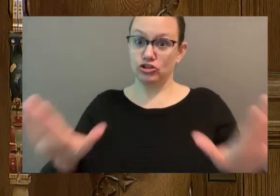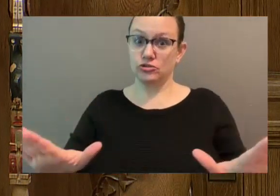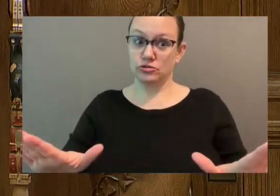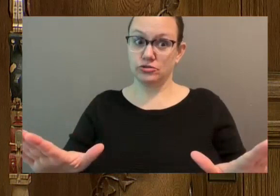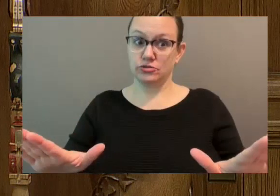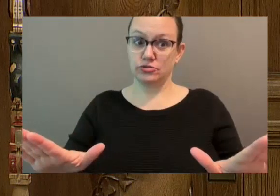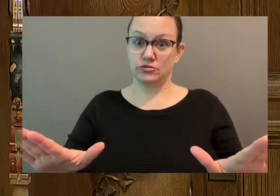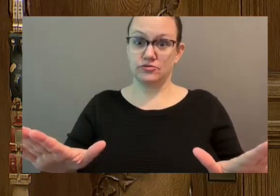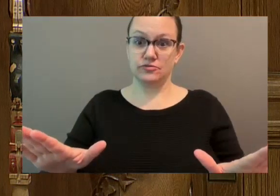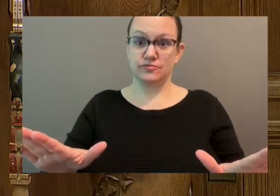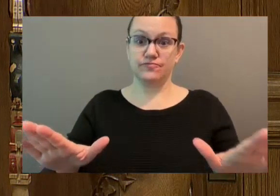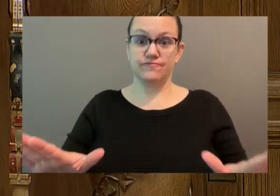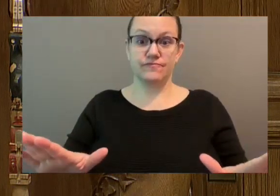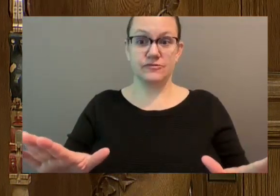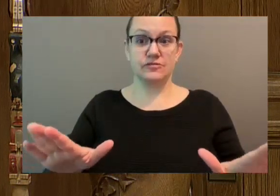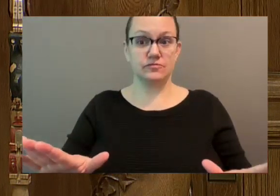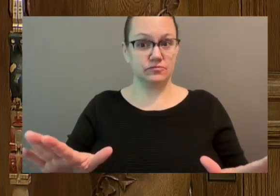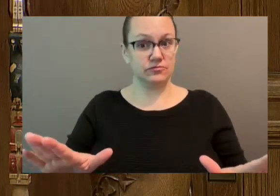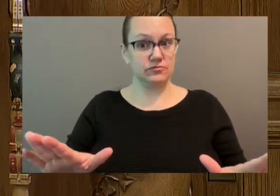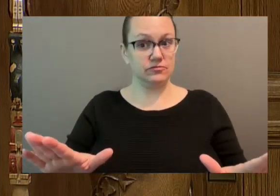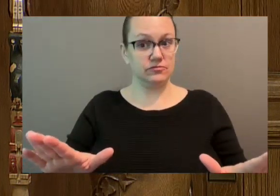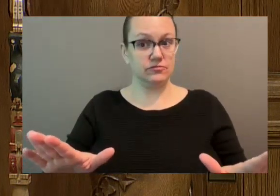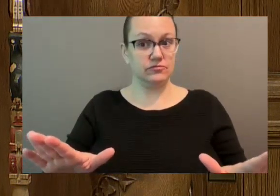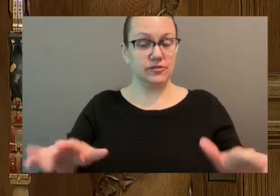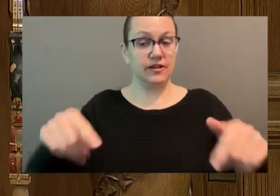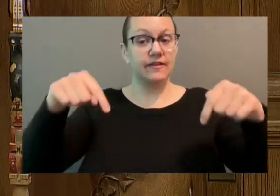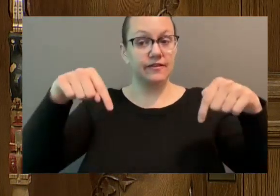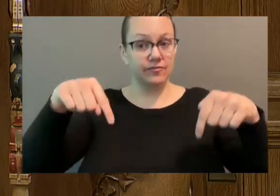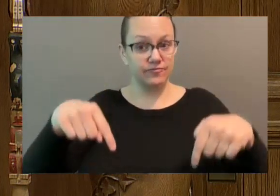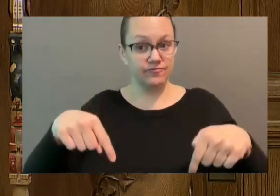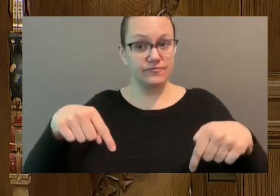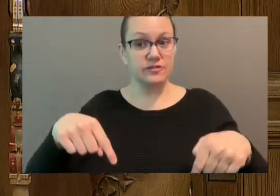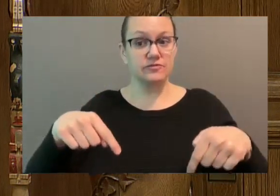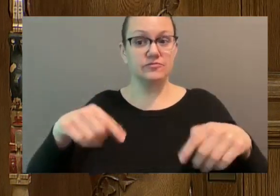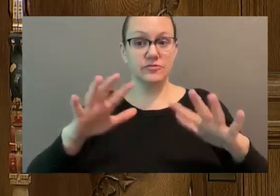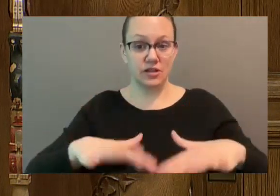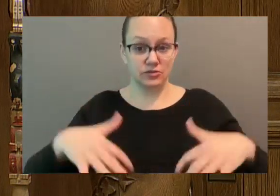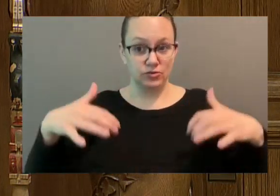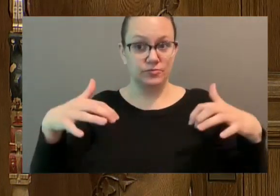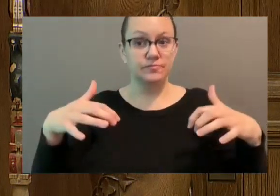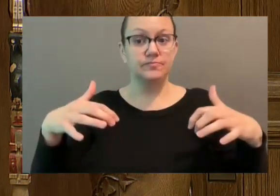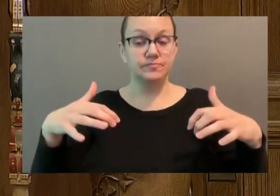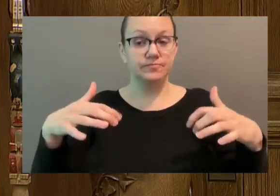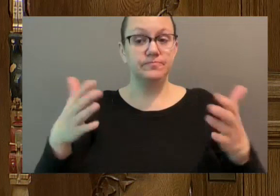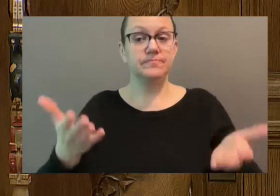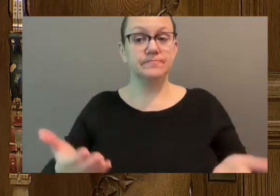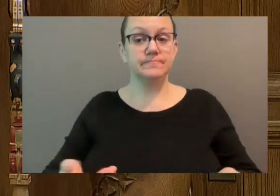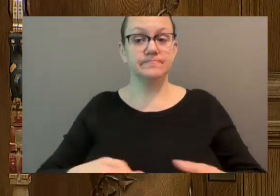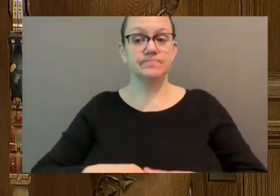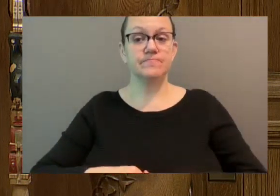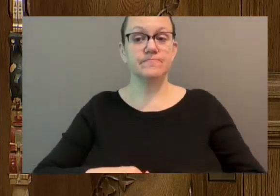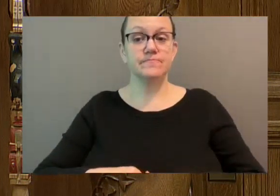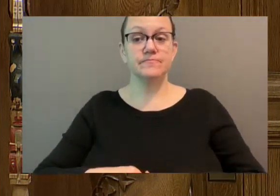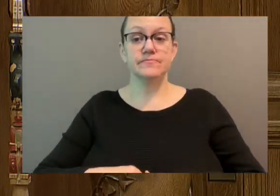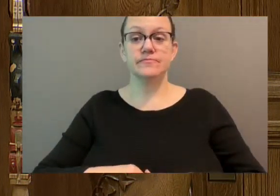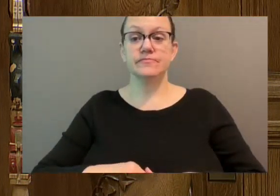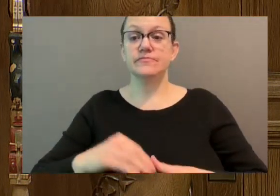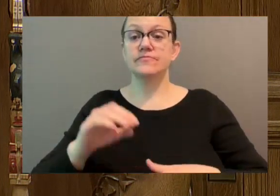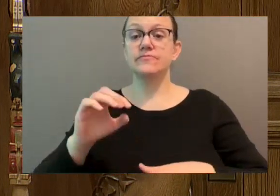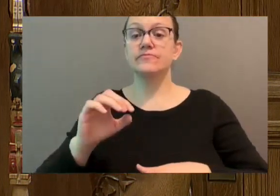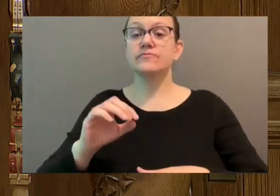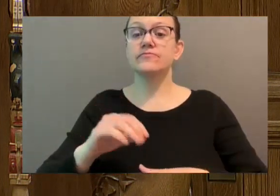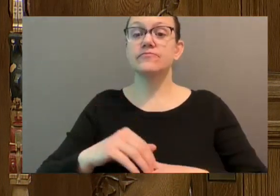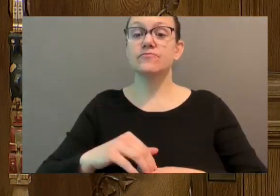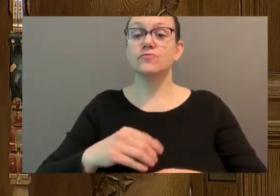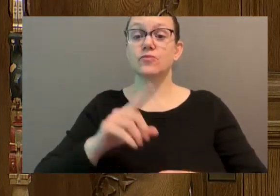It's the tradition of this House, the Executive Council members, whoever is chosen to answer the question, they can answer that. So Minister